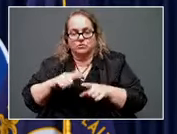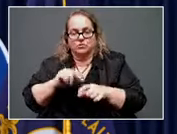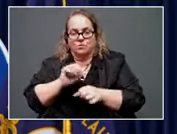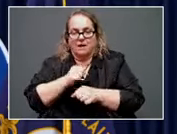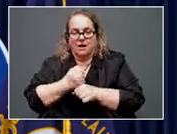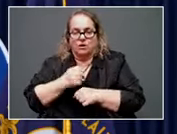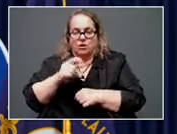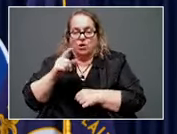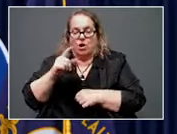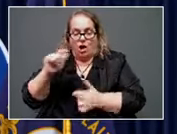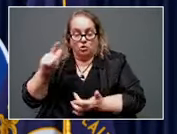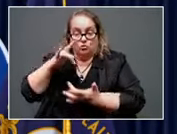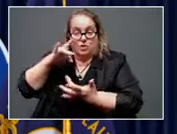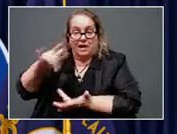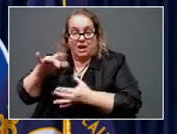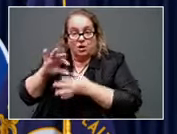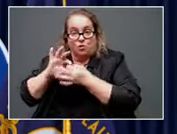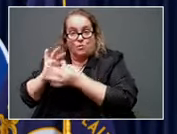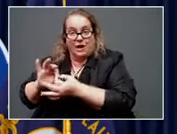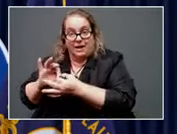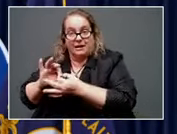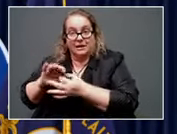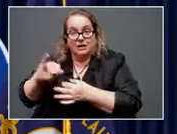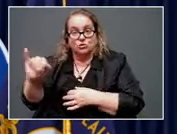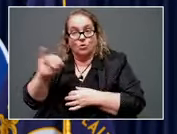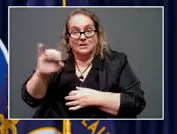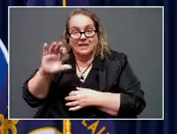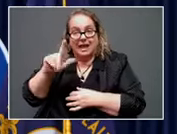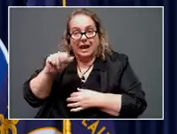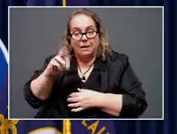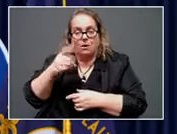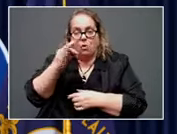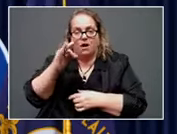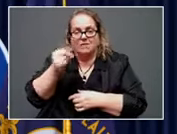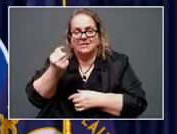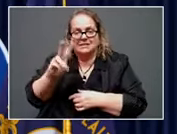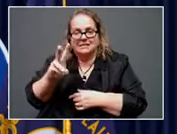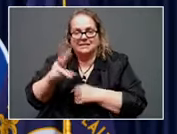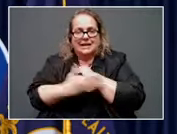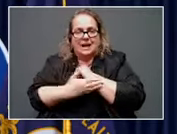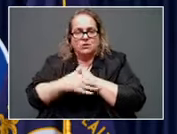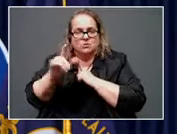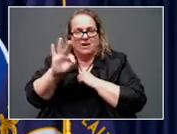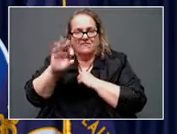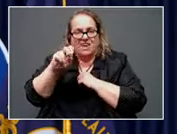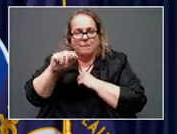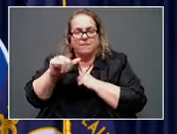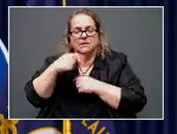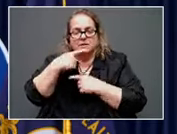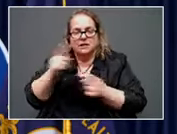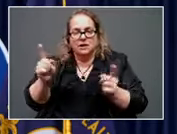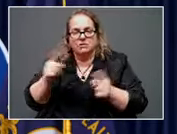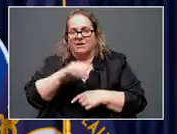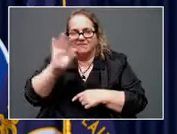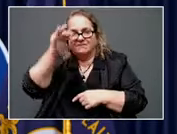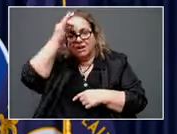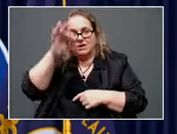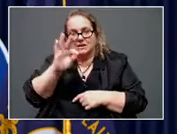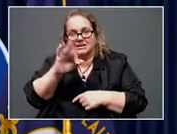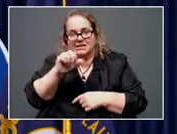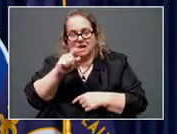claim in one of the 16 counties where FEMA declared a federal disaster. First wave of checks begins going out today,